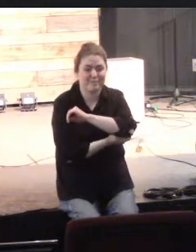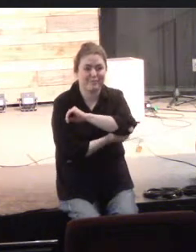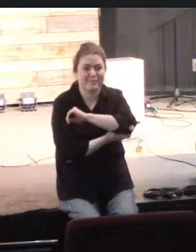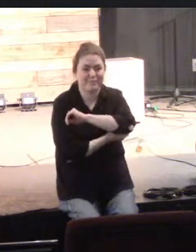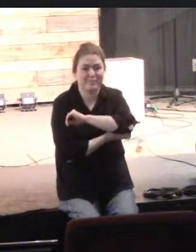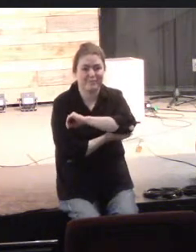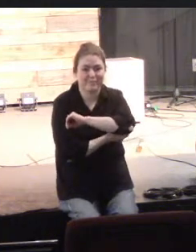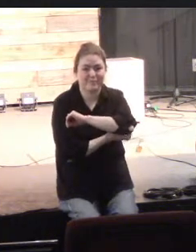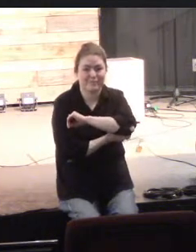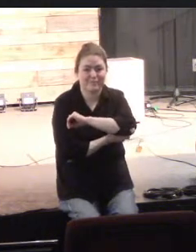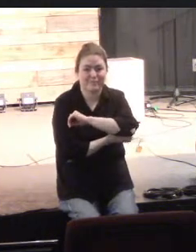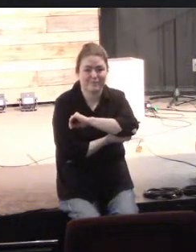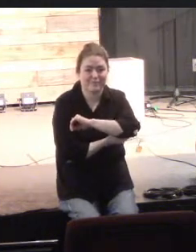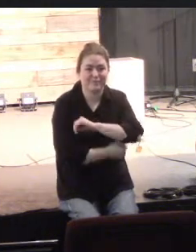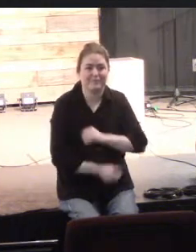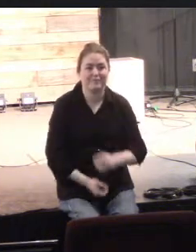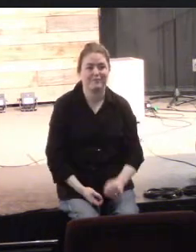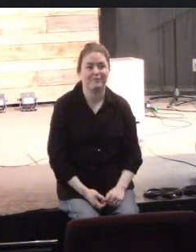So,